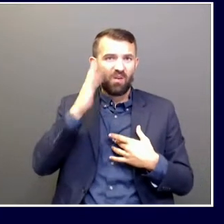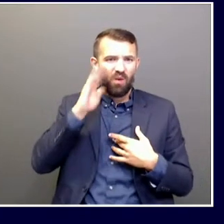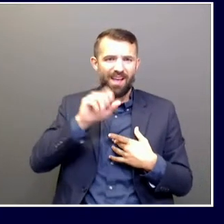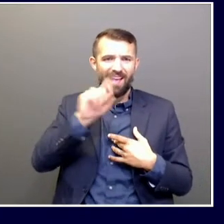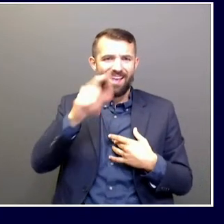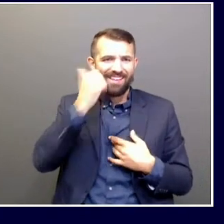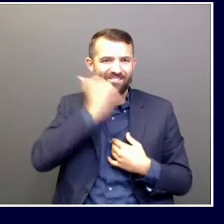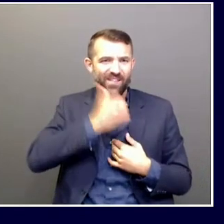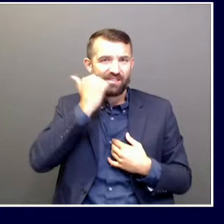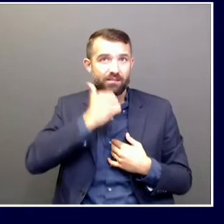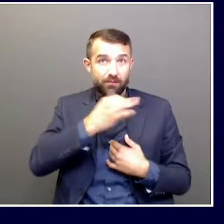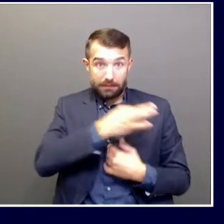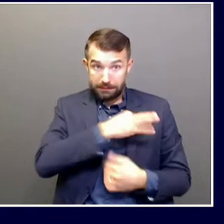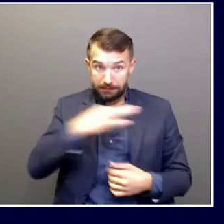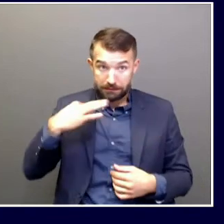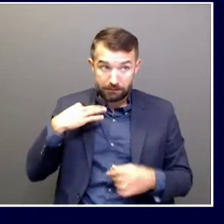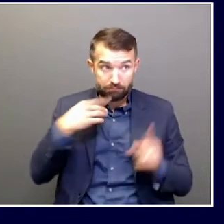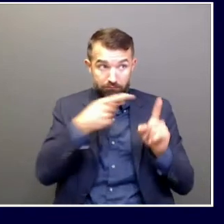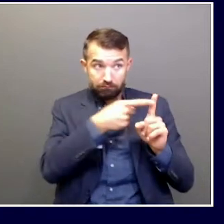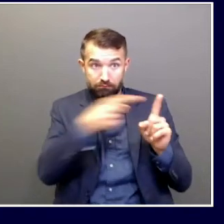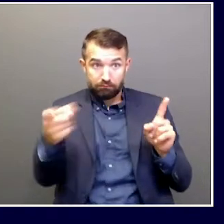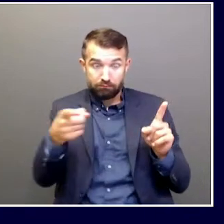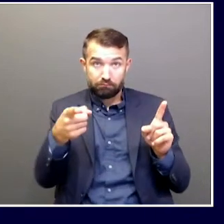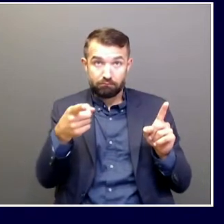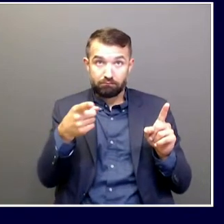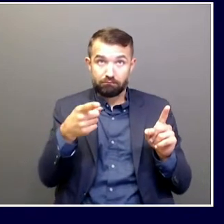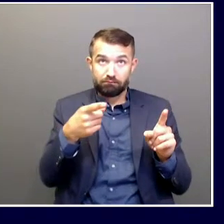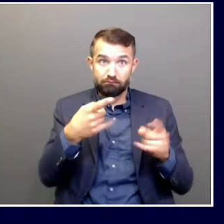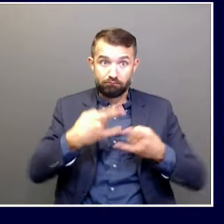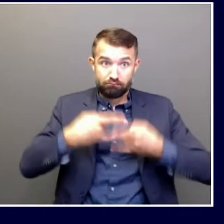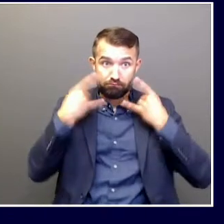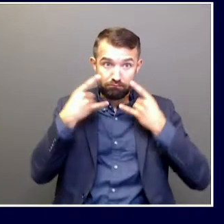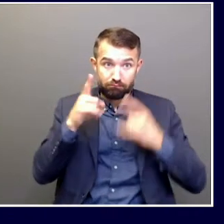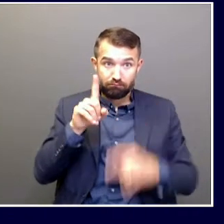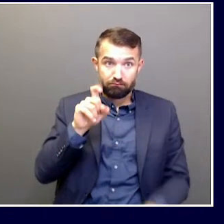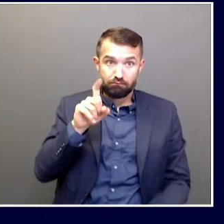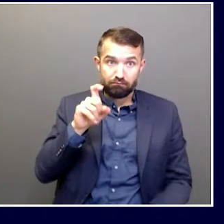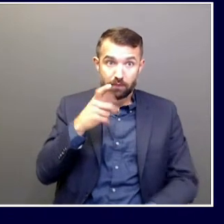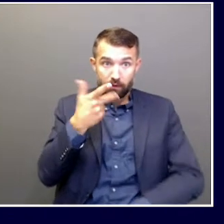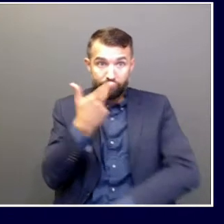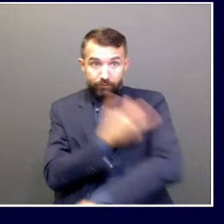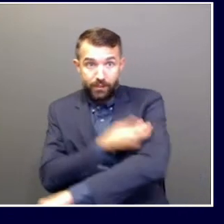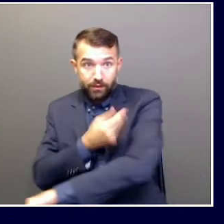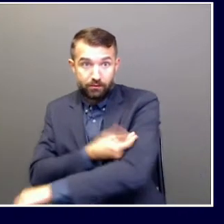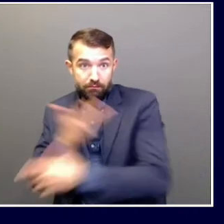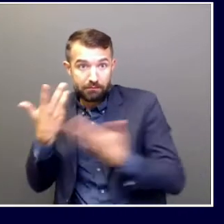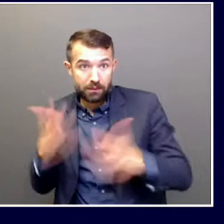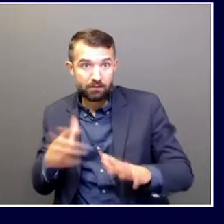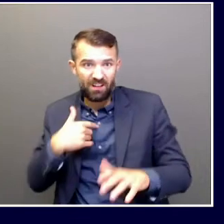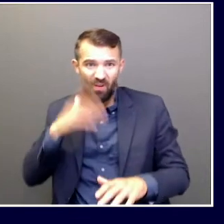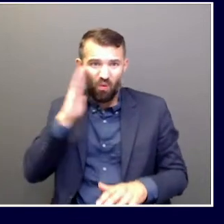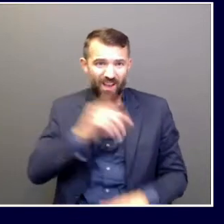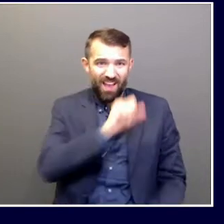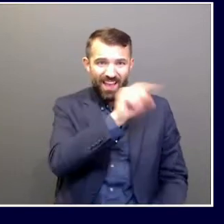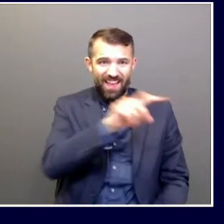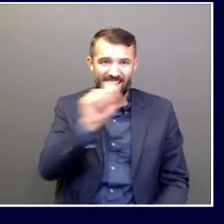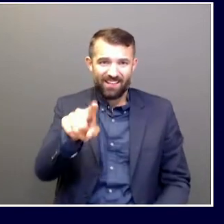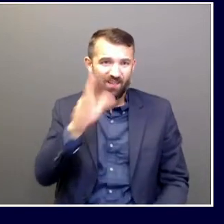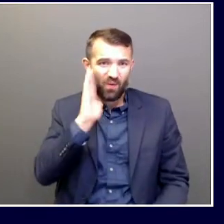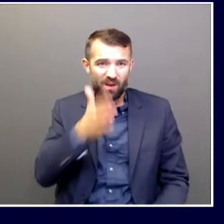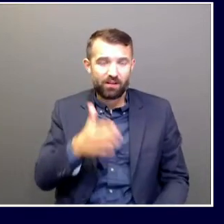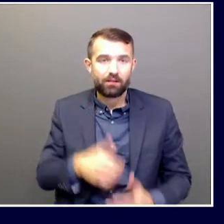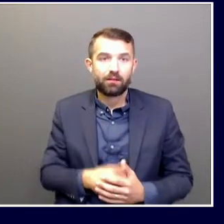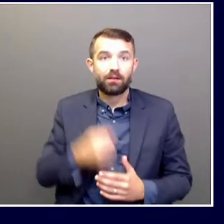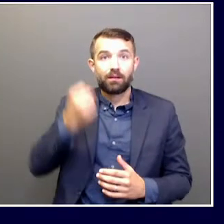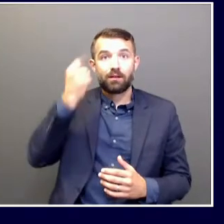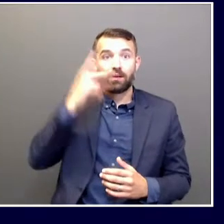that daycare facility where I place my children are fully vaccinated and wearing masks. I understand that kids under 2, it's very difficult